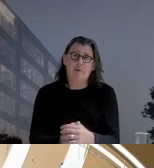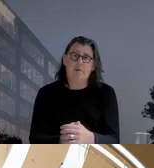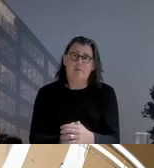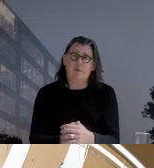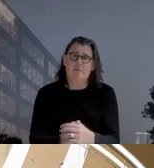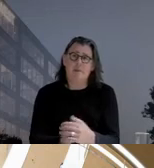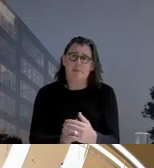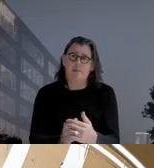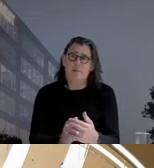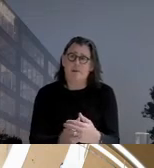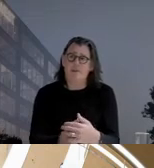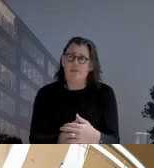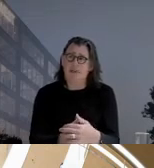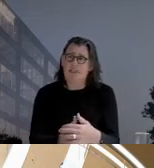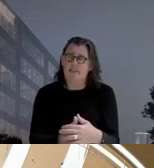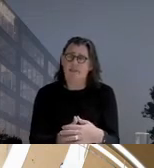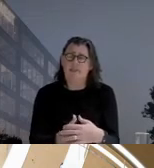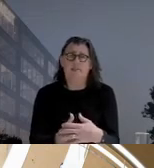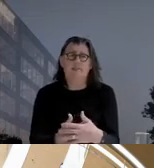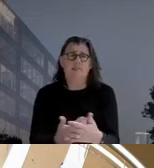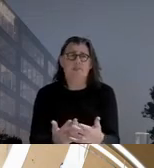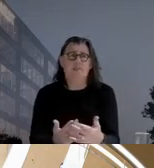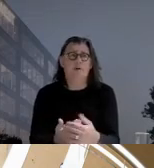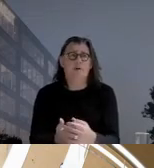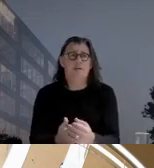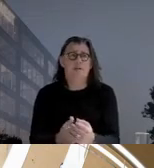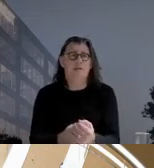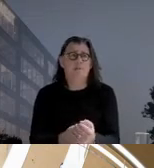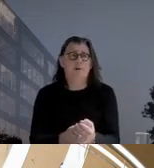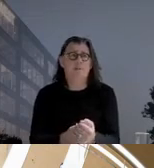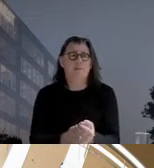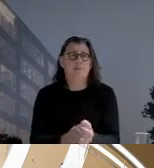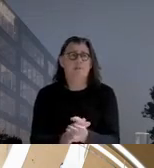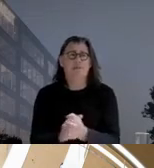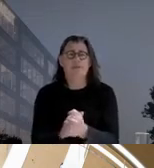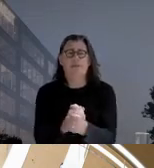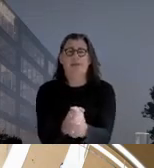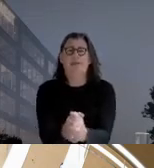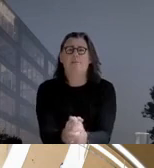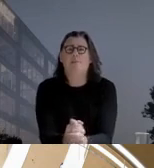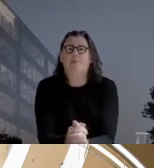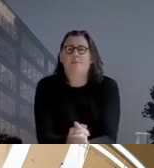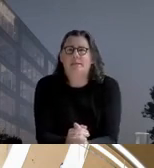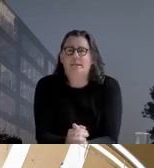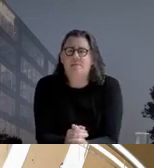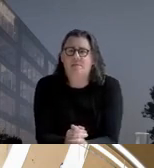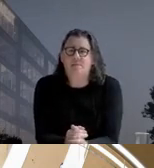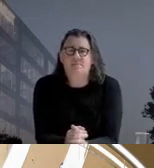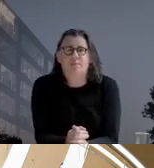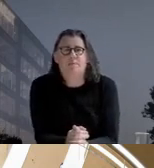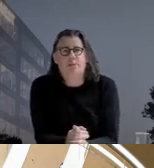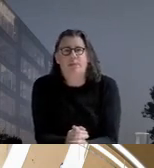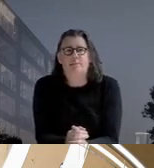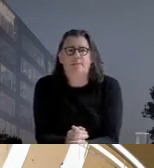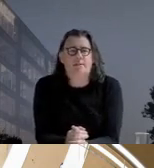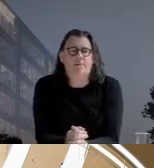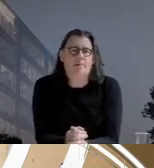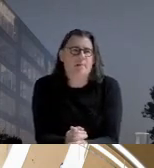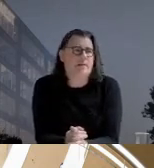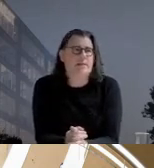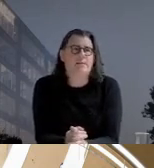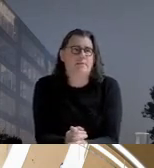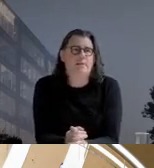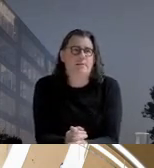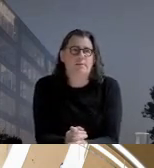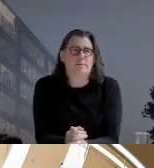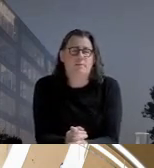Scandinavia at the moment. If you've anybody who follows him on LinkedIn, you'll be, or Insta, you'll probably be inundated with images of timber buildings.